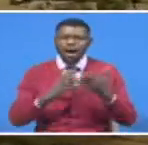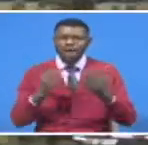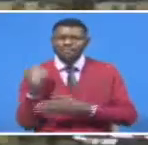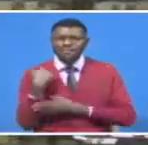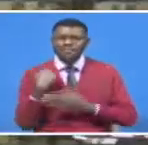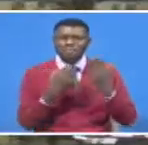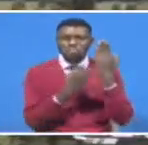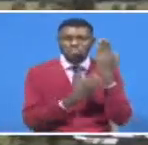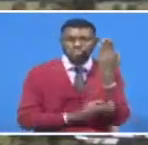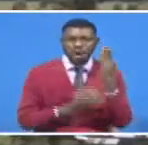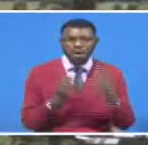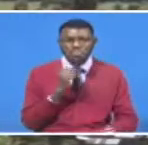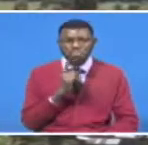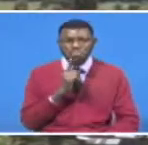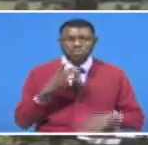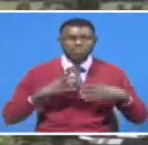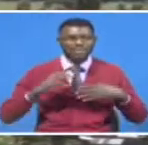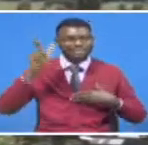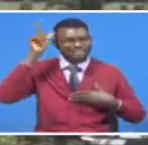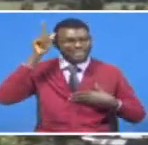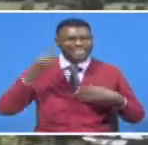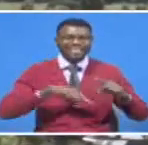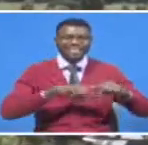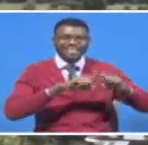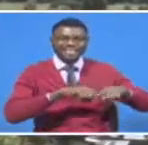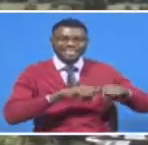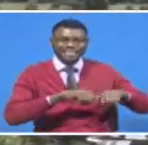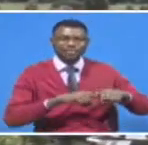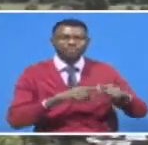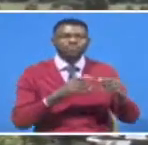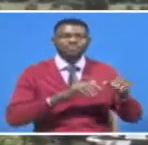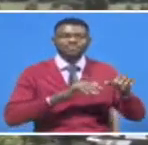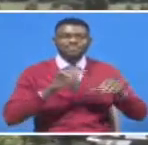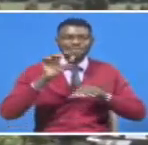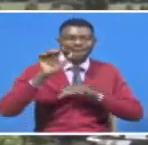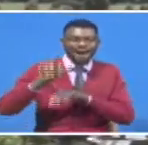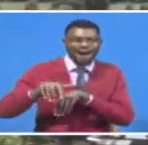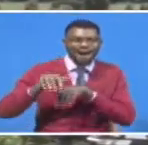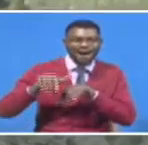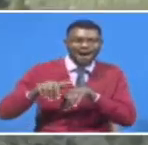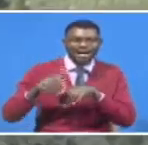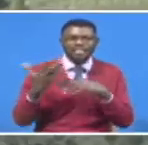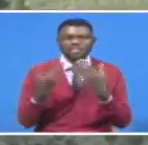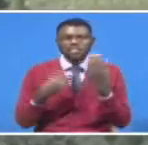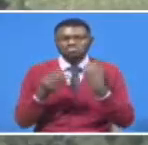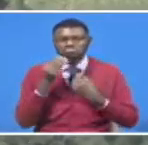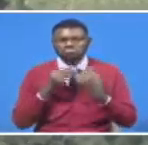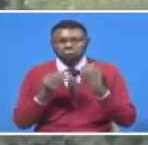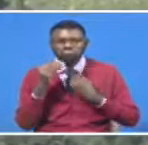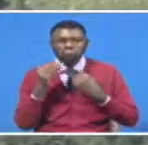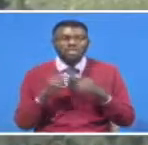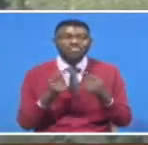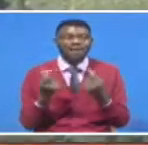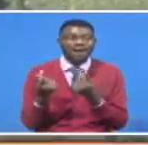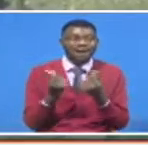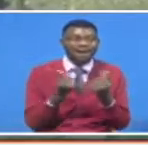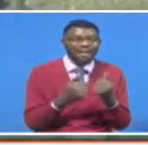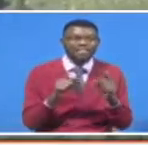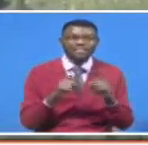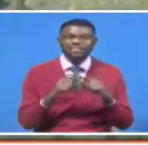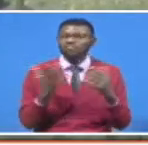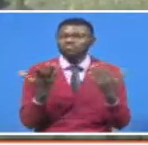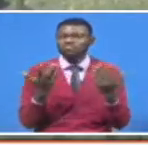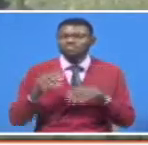being poor. The rural population mainly depends on small-scale agriculture for food and income, suggesting that smallholder